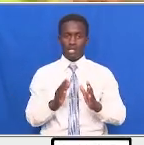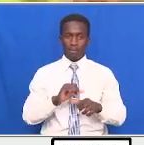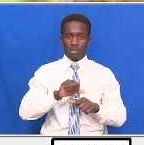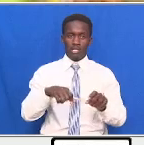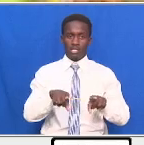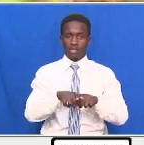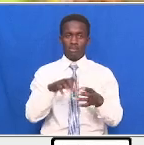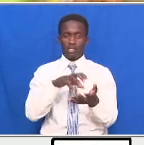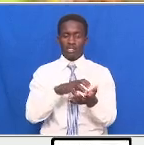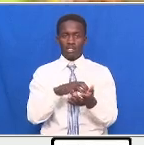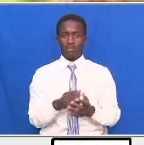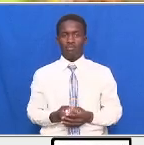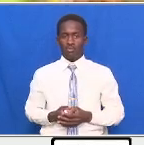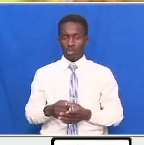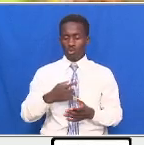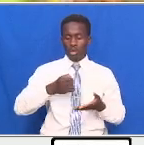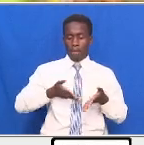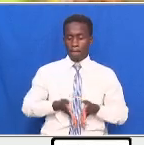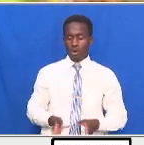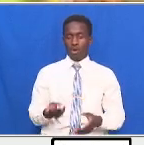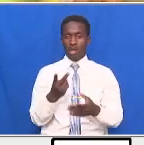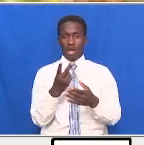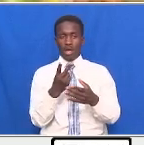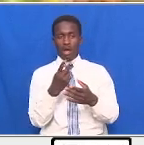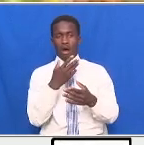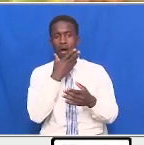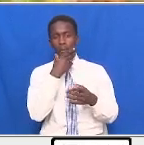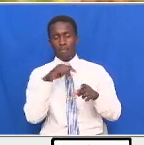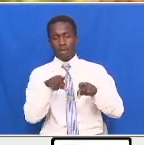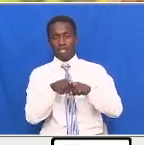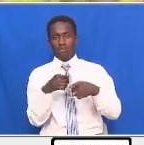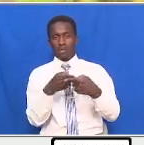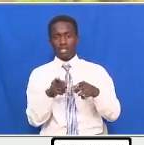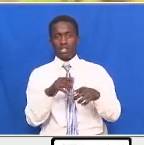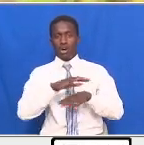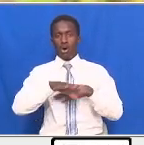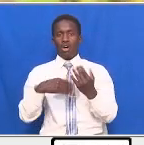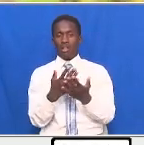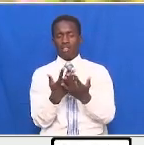Biologically, we are brothers. But socially and everything, he's my son.